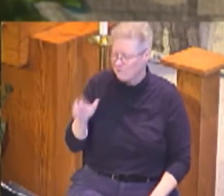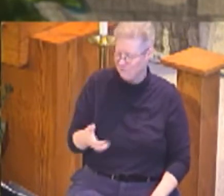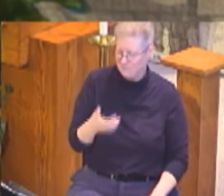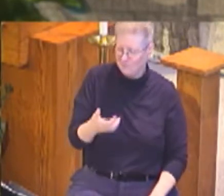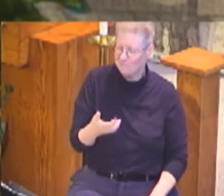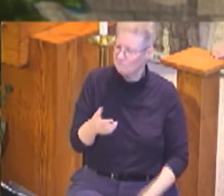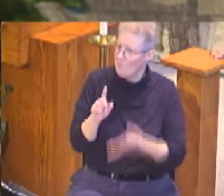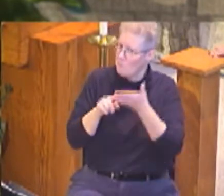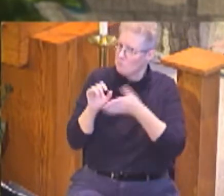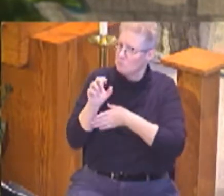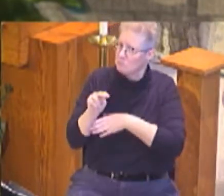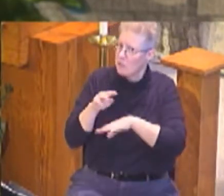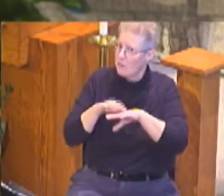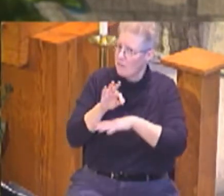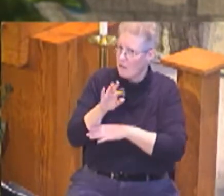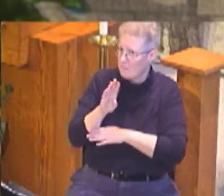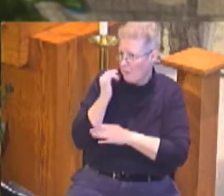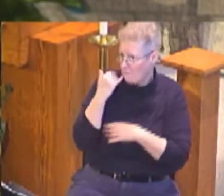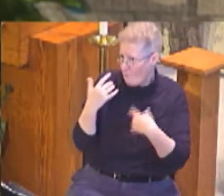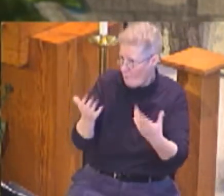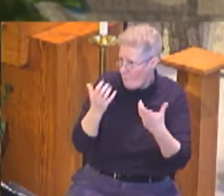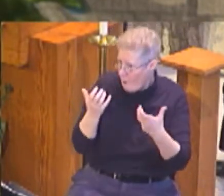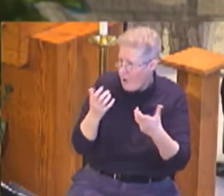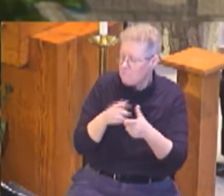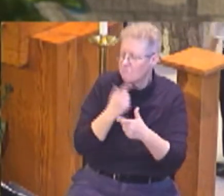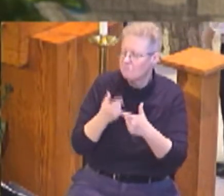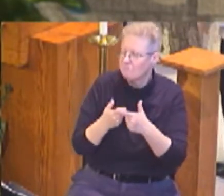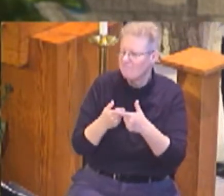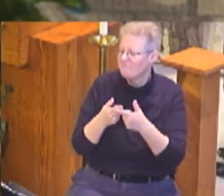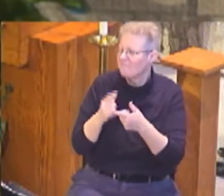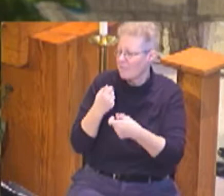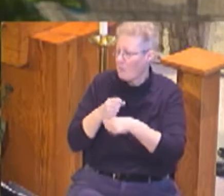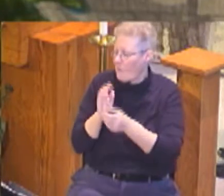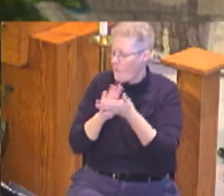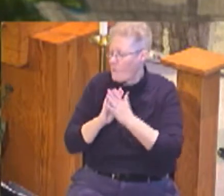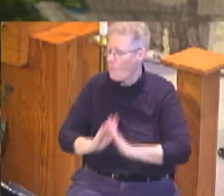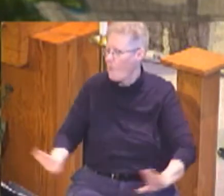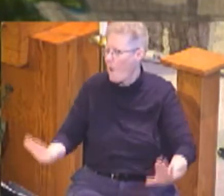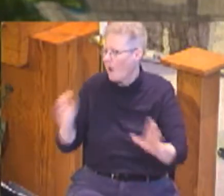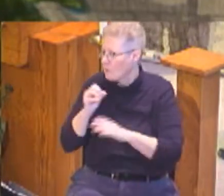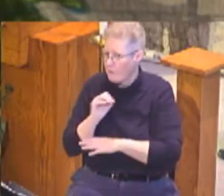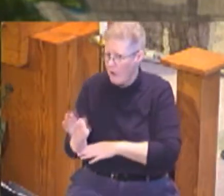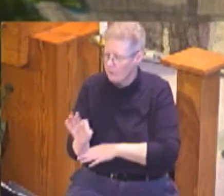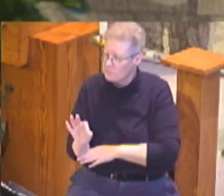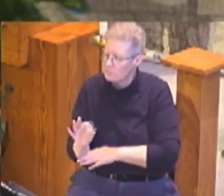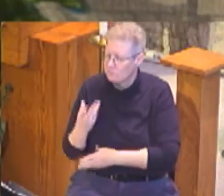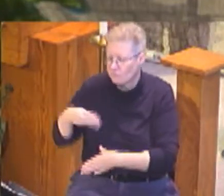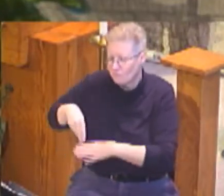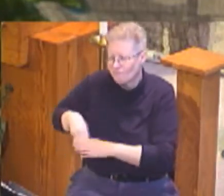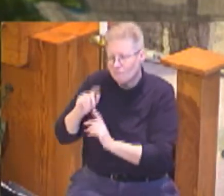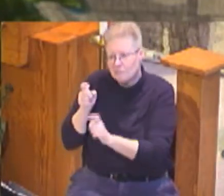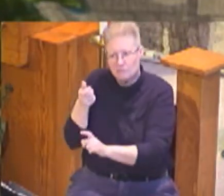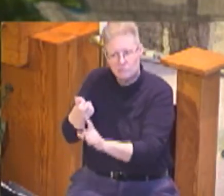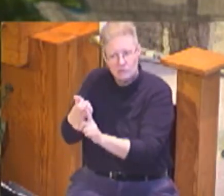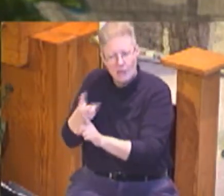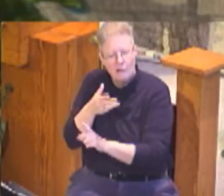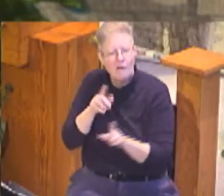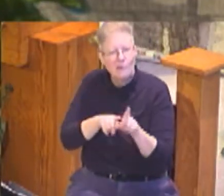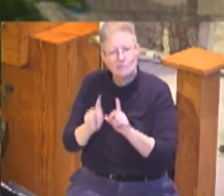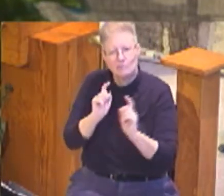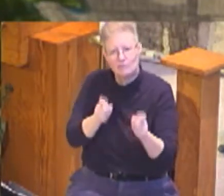that you're here at Unity Minneapolis. And then silence the device and give yourself and others the gift of this